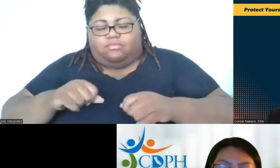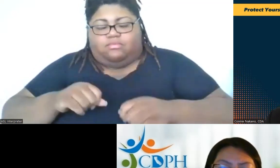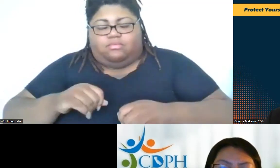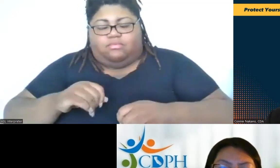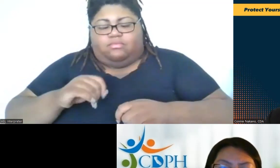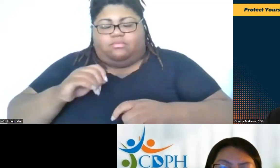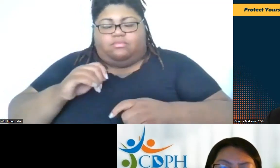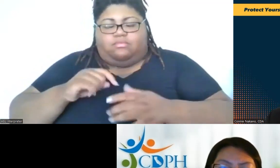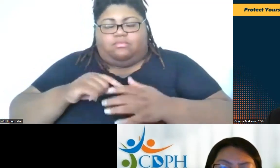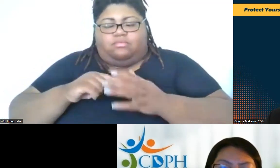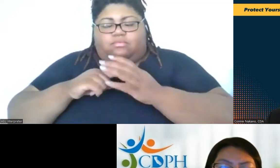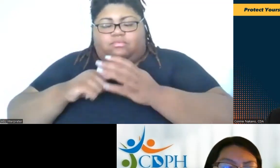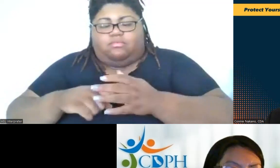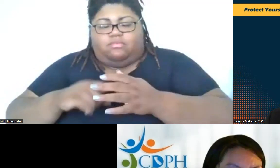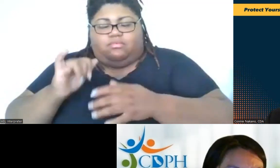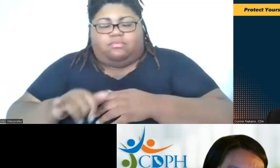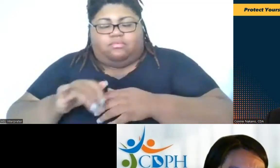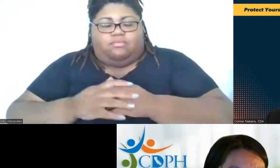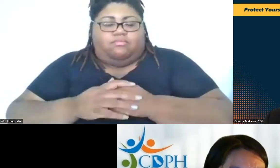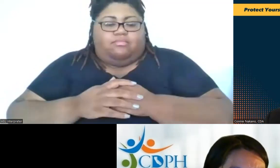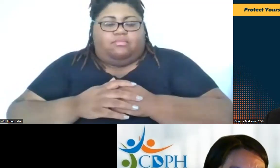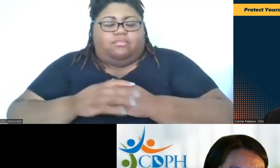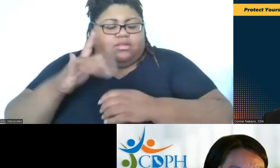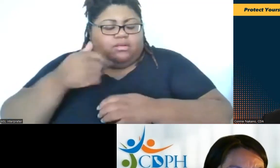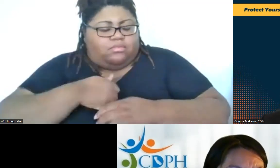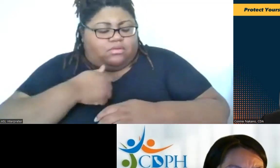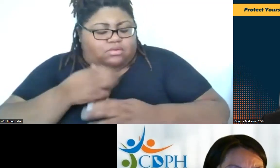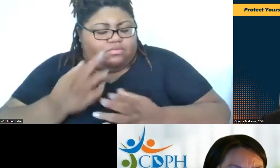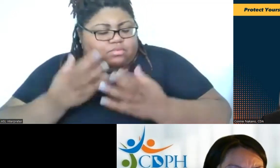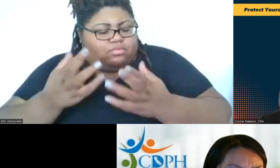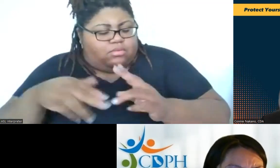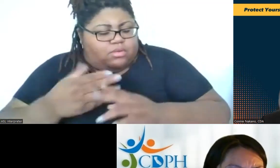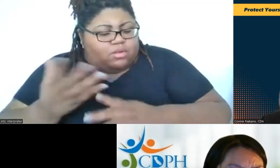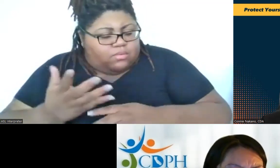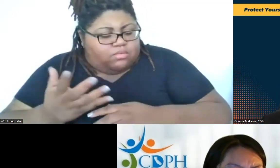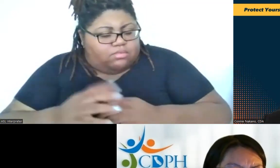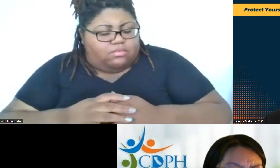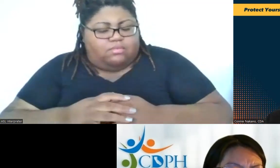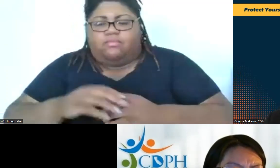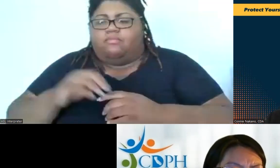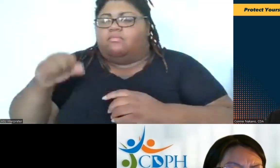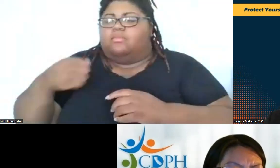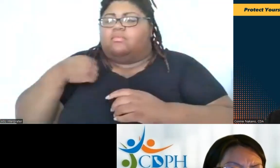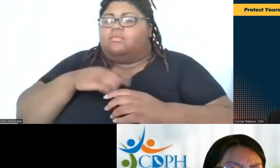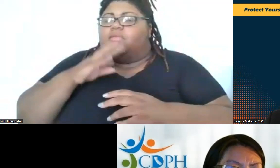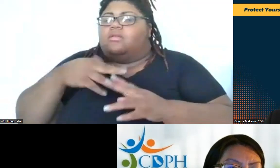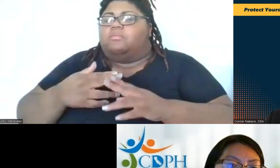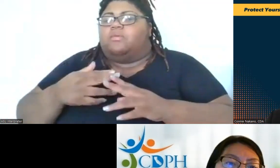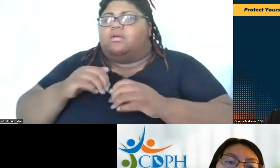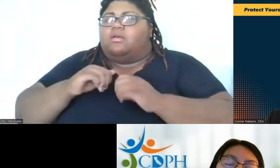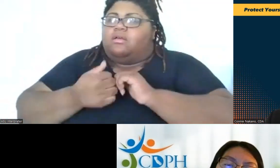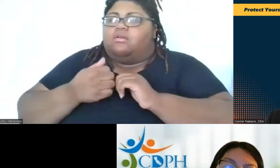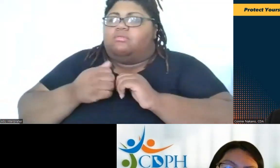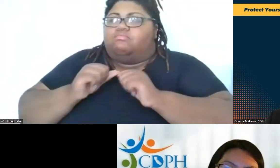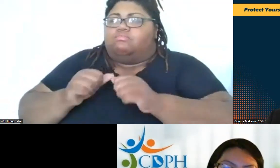that or addressing that. I'm sorry, recommendations on what? Oh, I guess they said how for them to resume their normal lives. So I